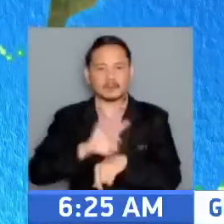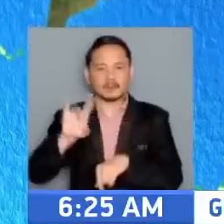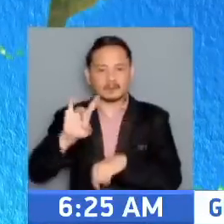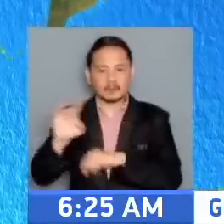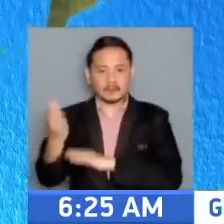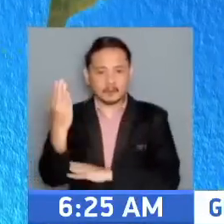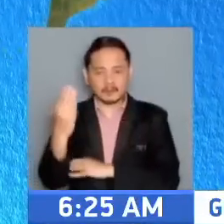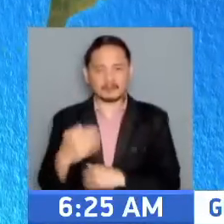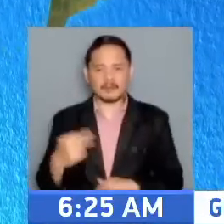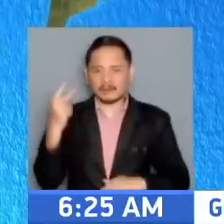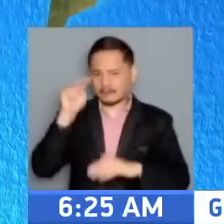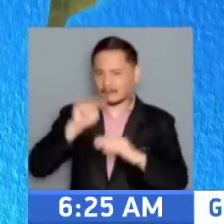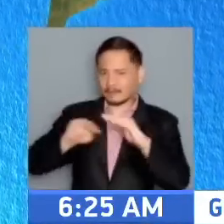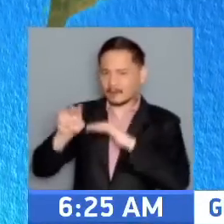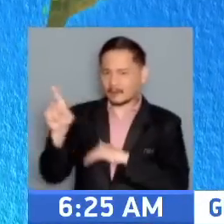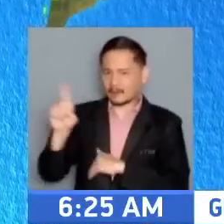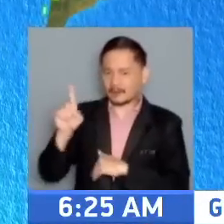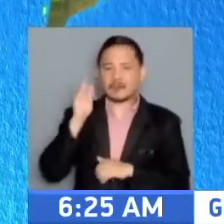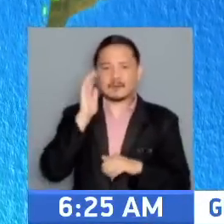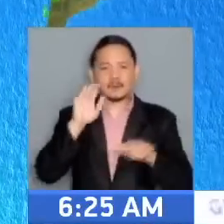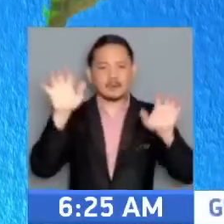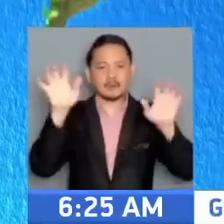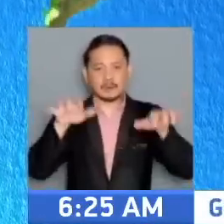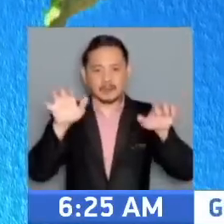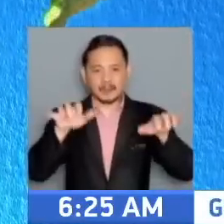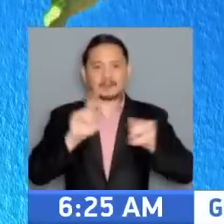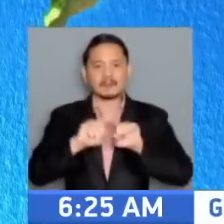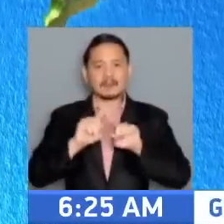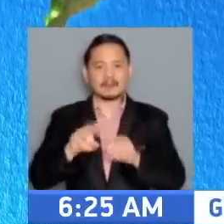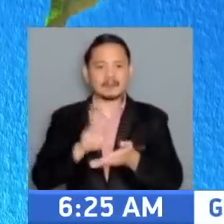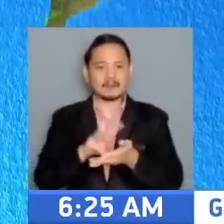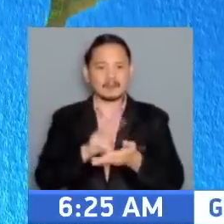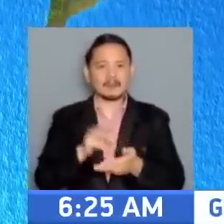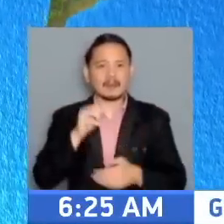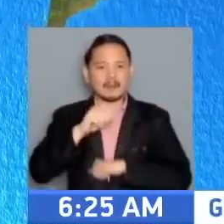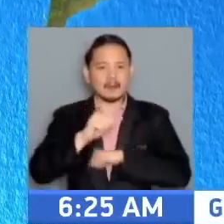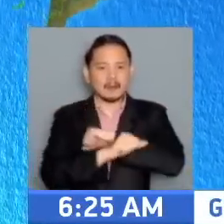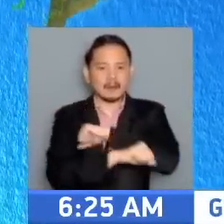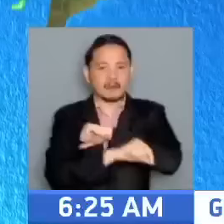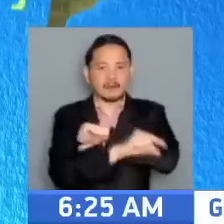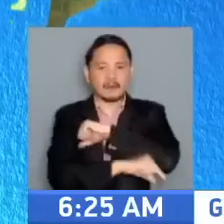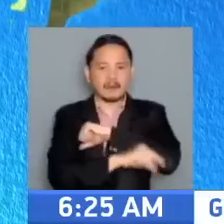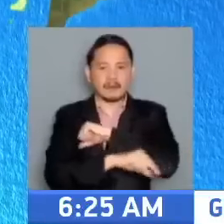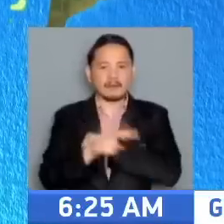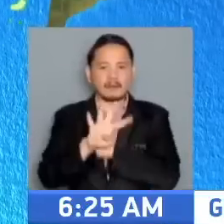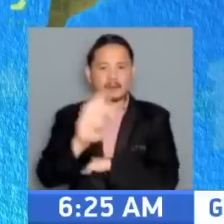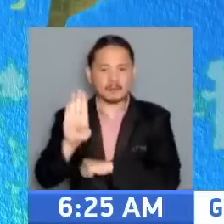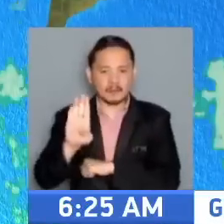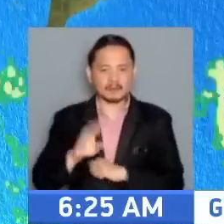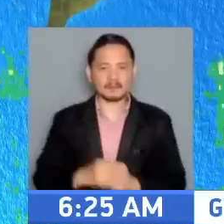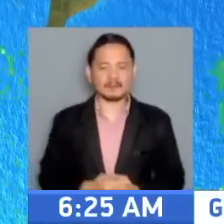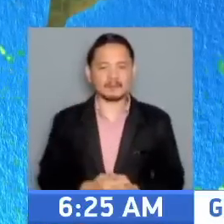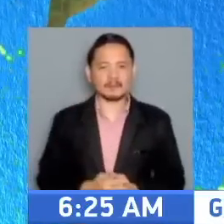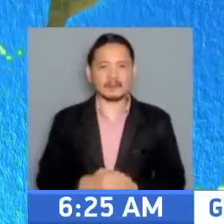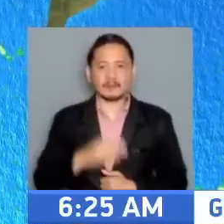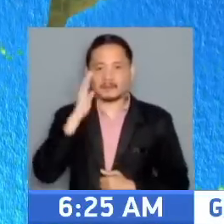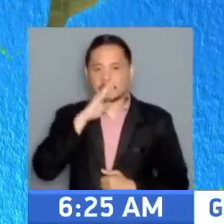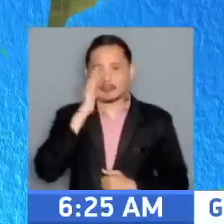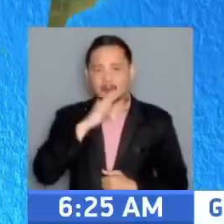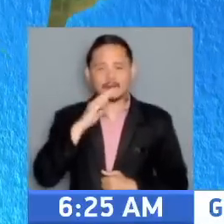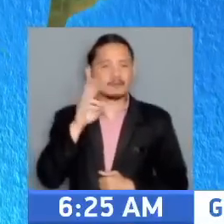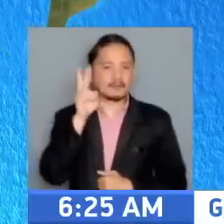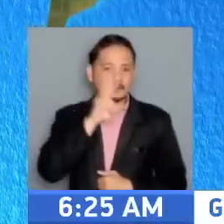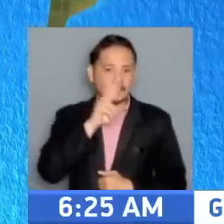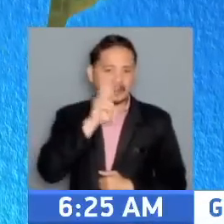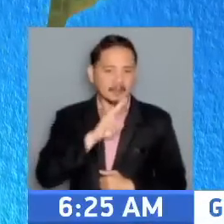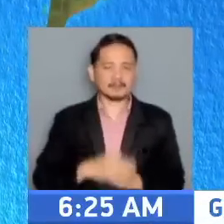Weather, asahan din ang pag-uulan sa ilang bahagi na Aurora, Quezon, Mimaropa Region, Bicol at Visayas. Pagsapit ng